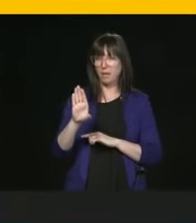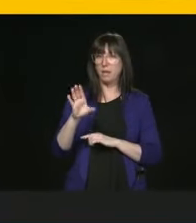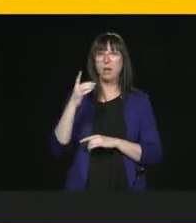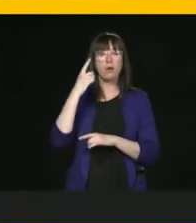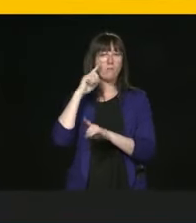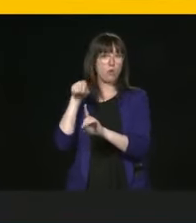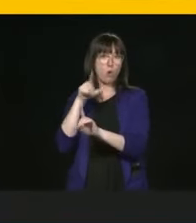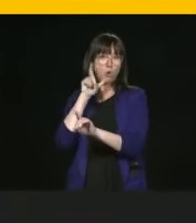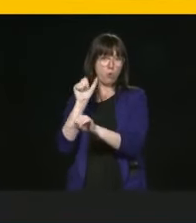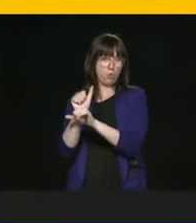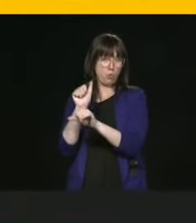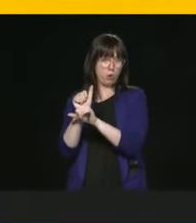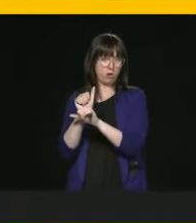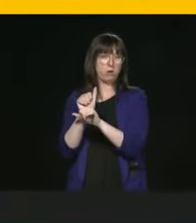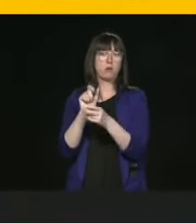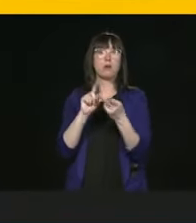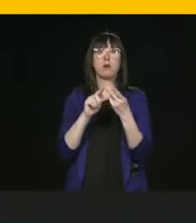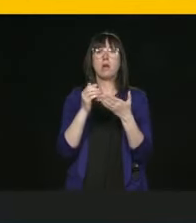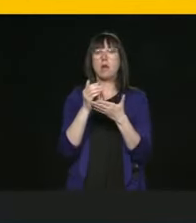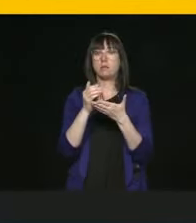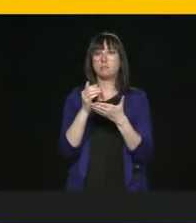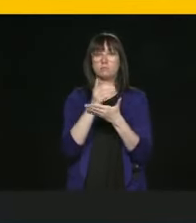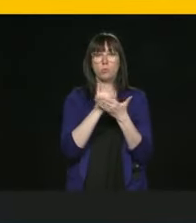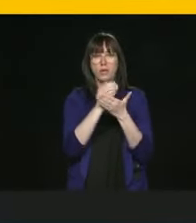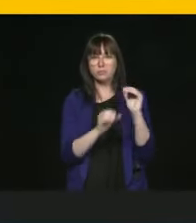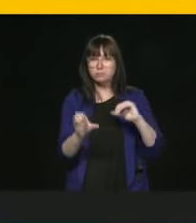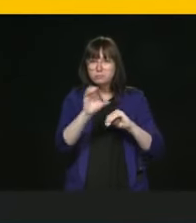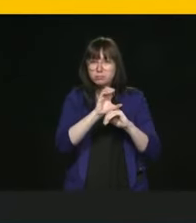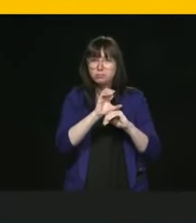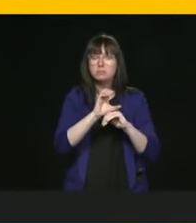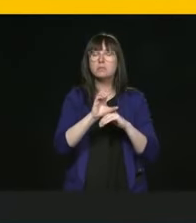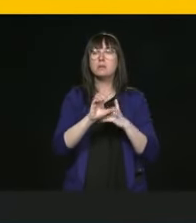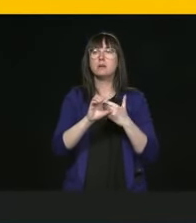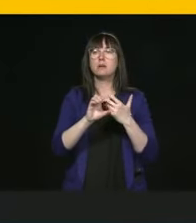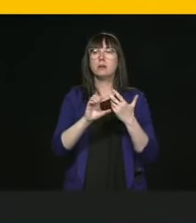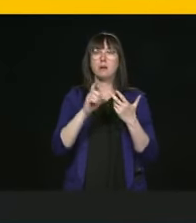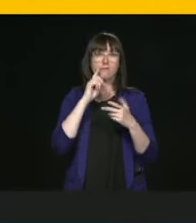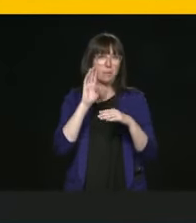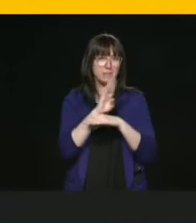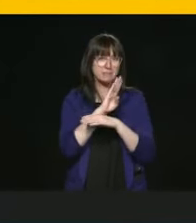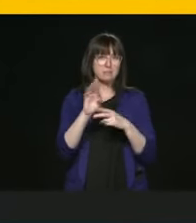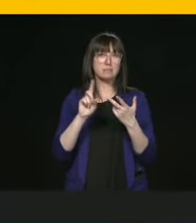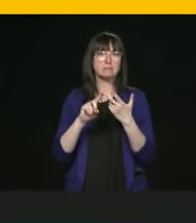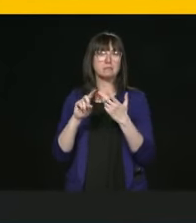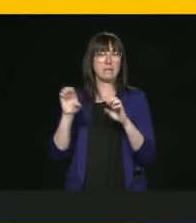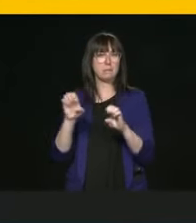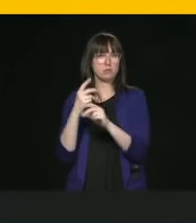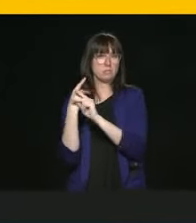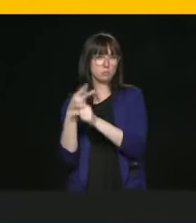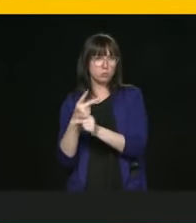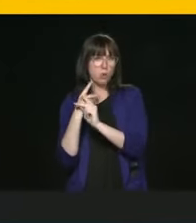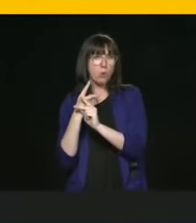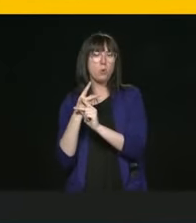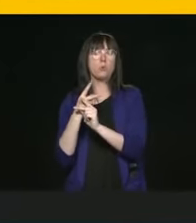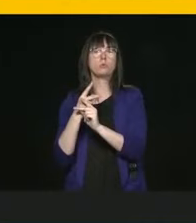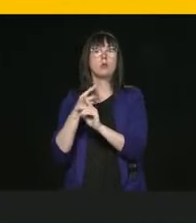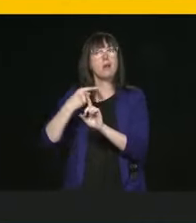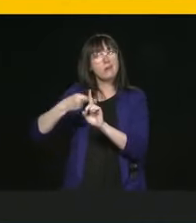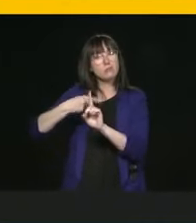the wage subsidy initiative for businesses, and the recent revisions regarding emergency loans and commercial rent assistance for small